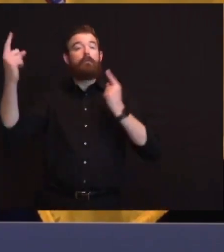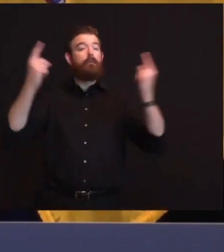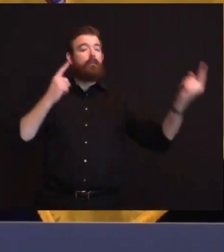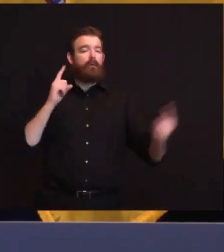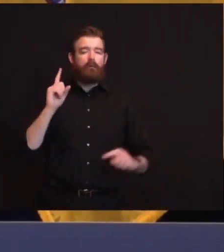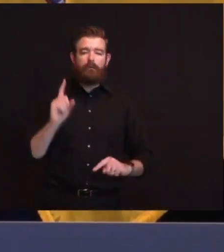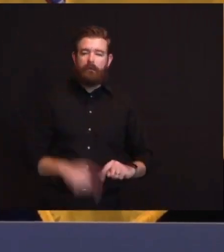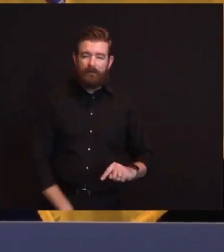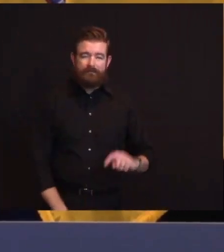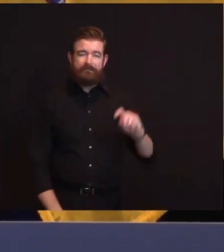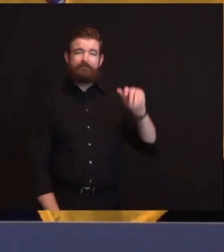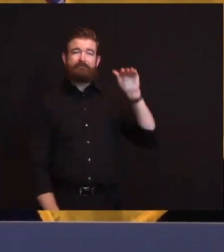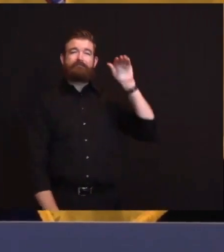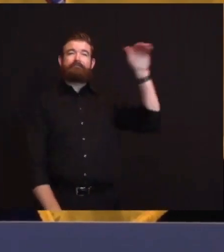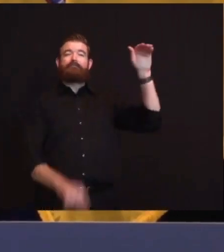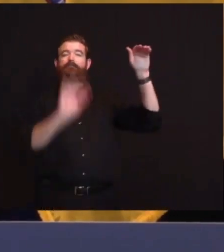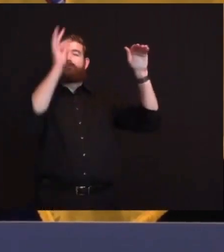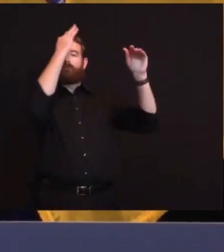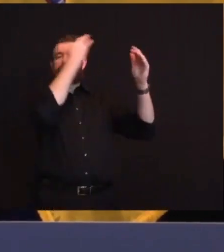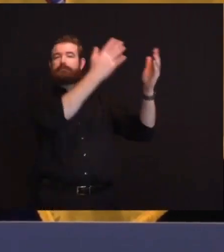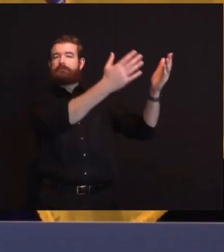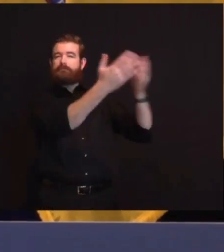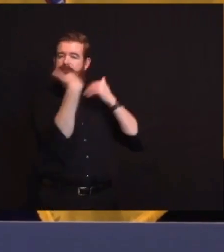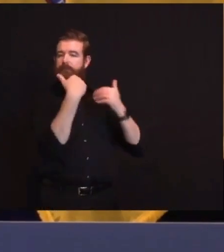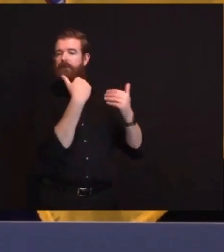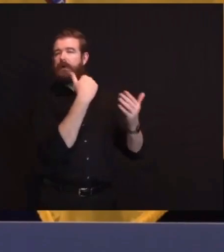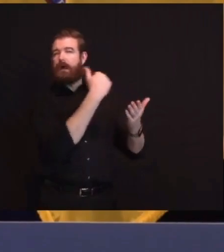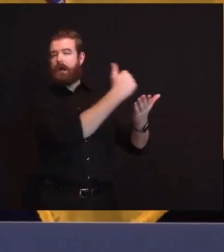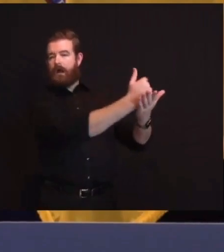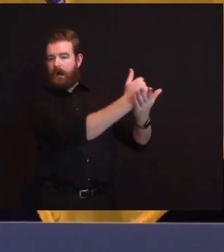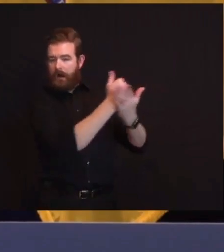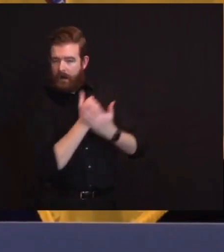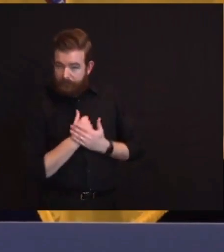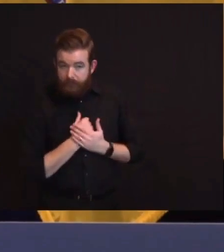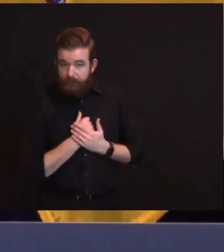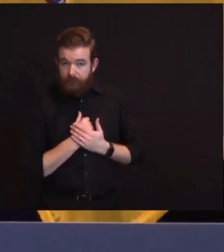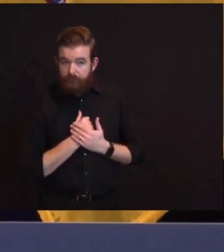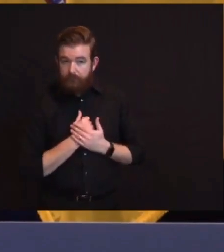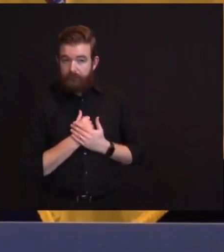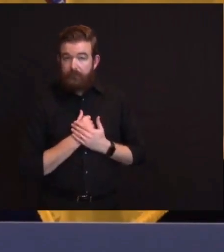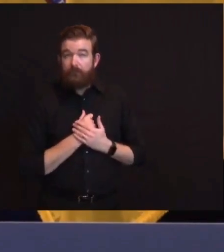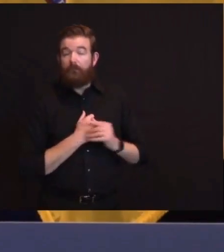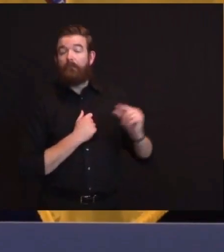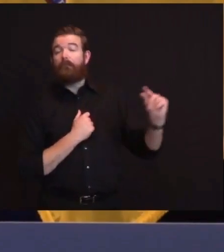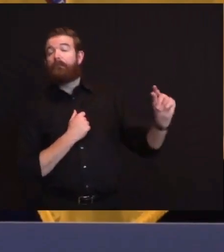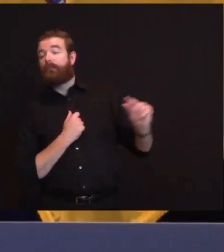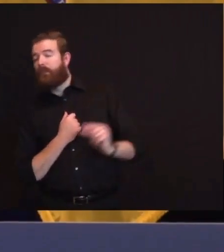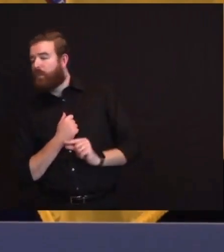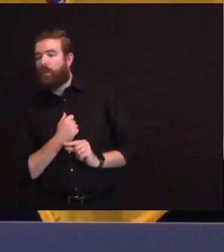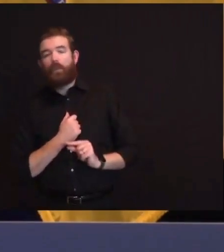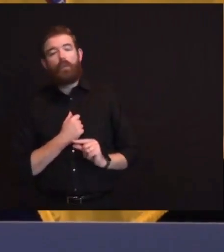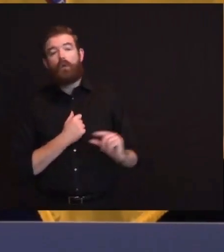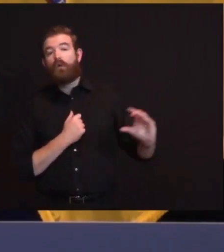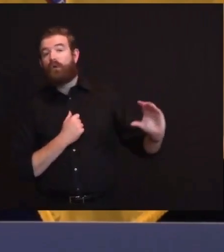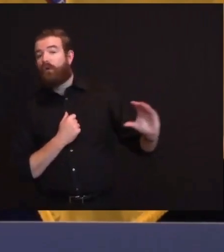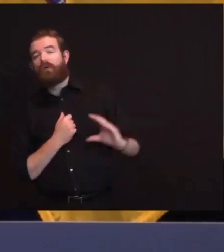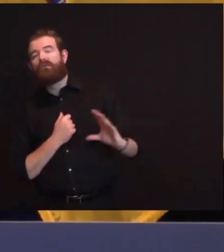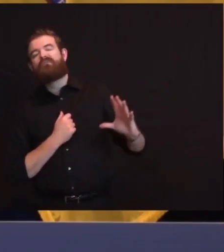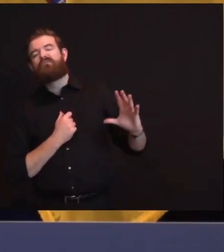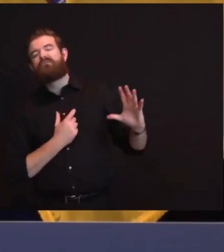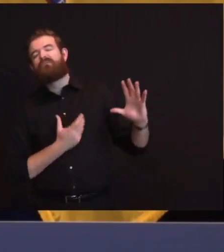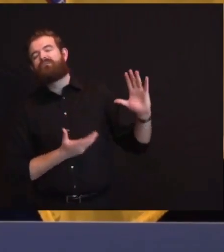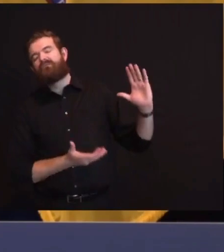in and come in not just in a modest way and not just at some point, but come in a big way and come